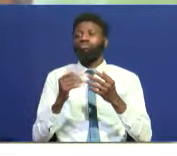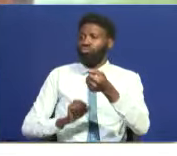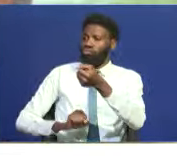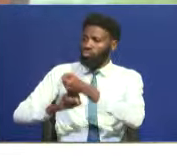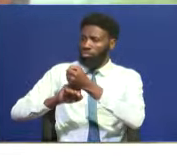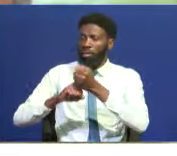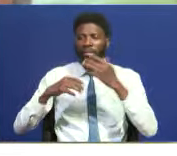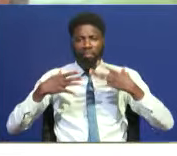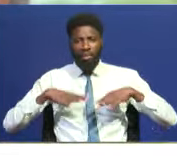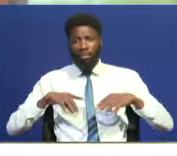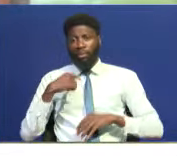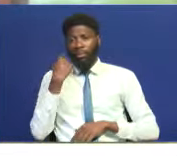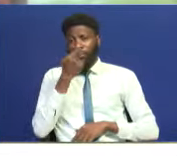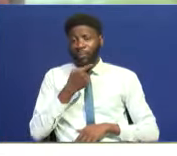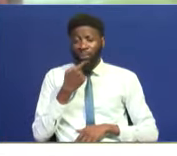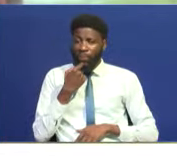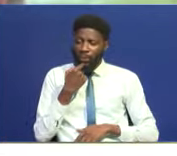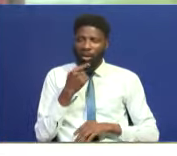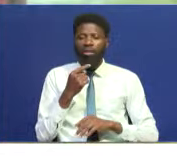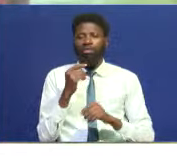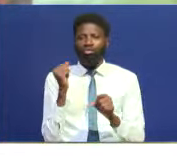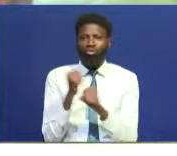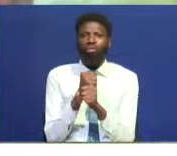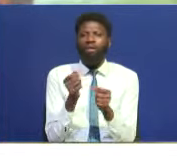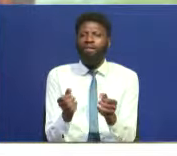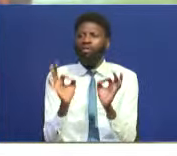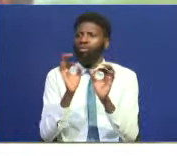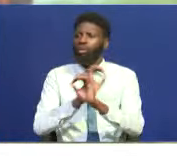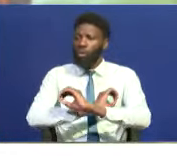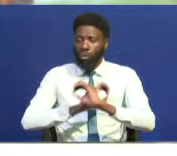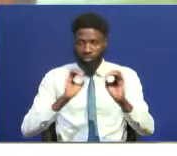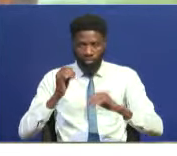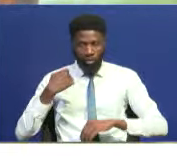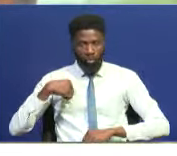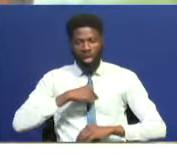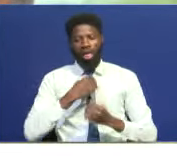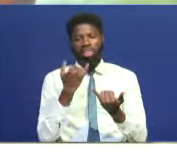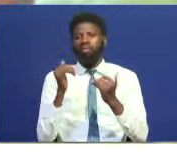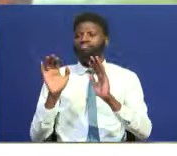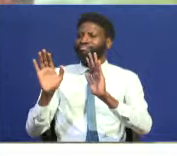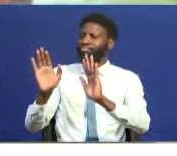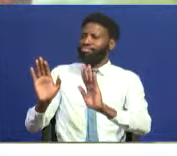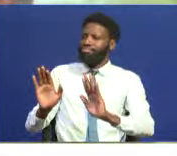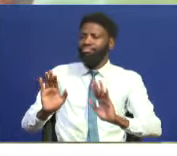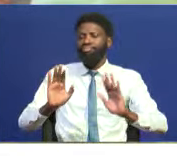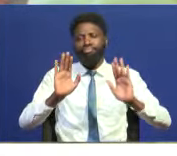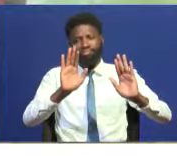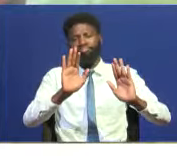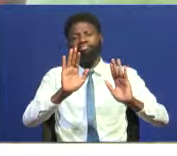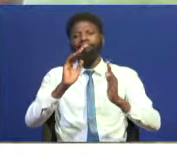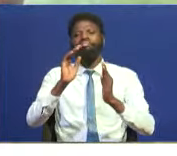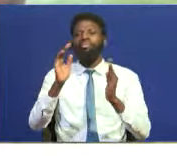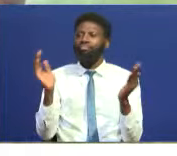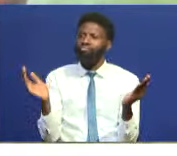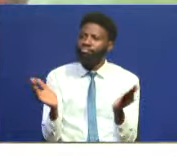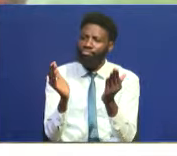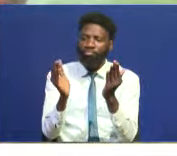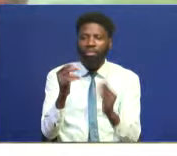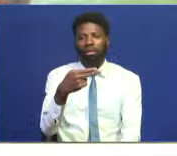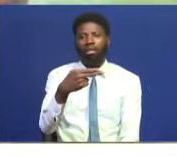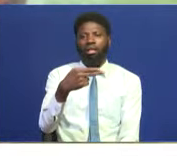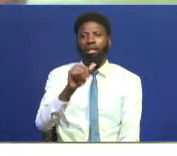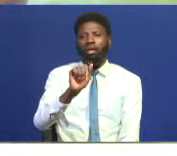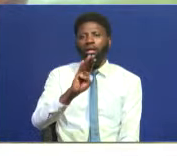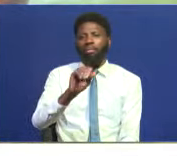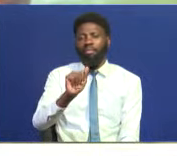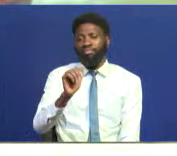informal sector, we have intensified campaigns to promote Haba Haba program under